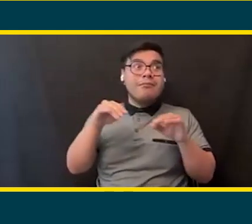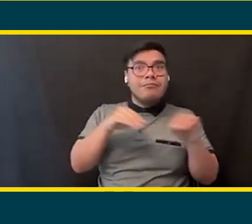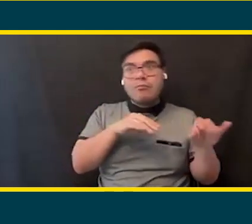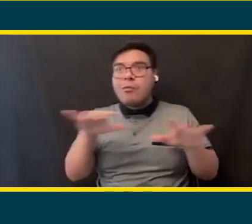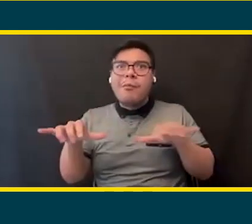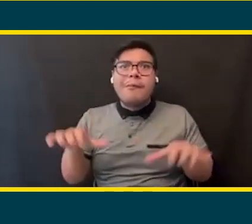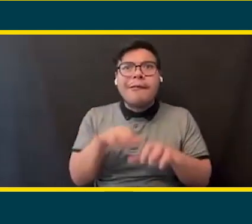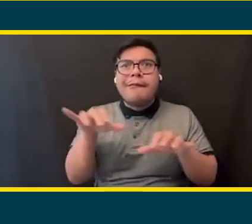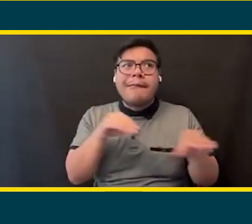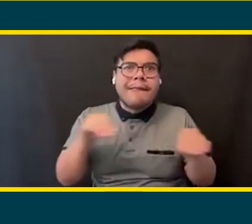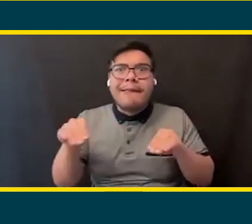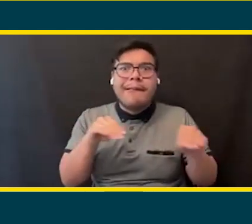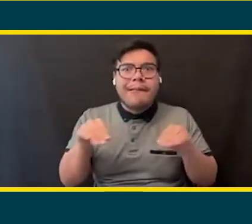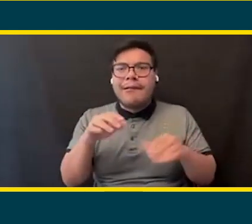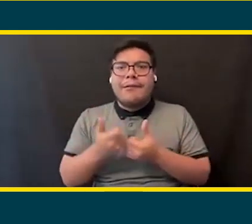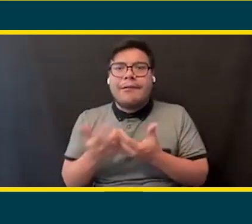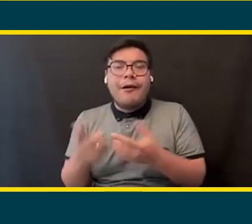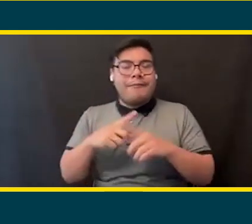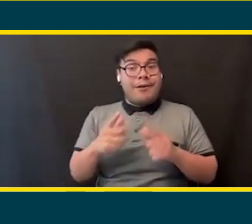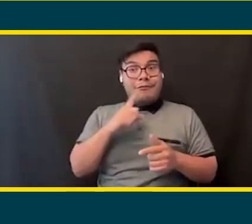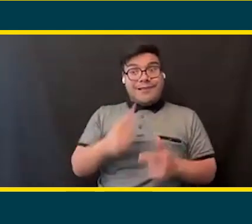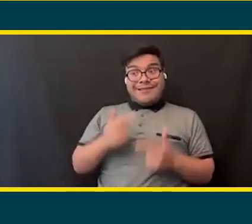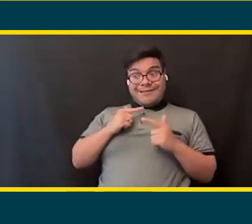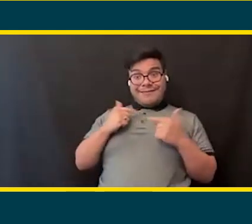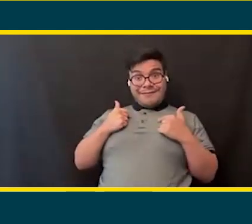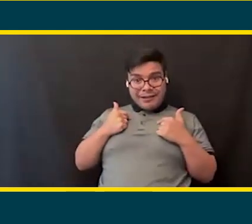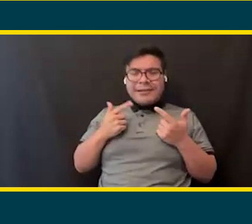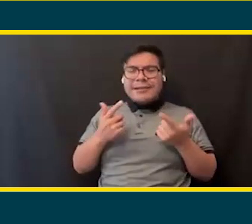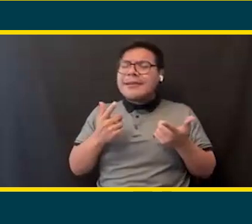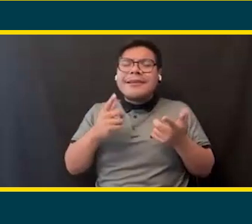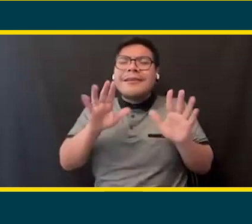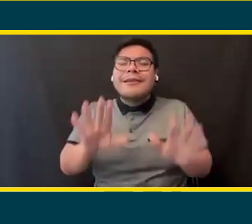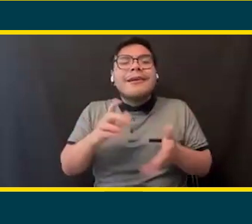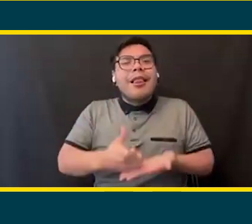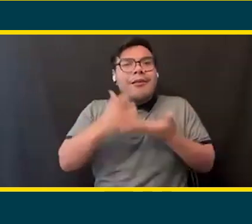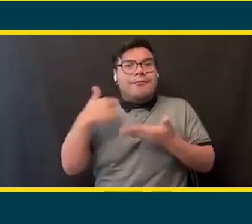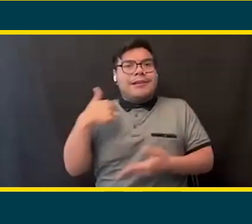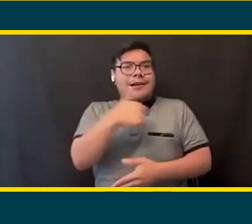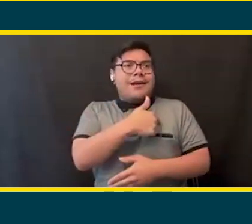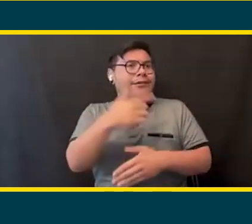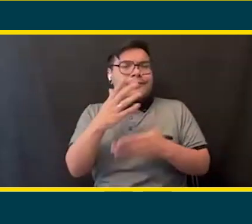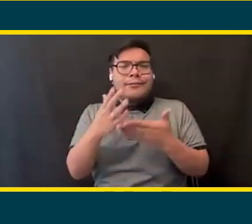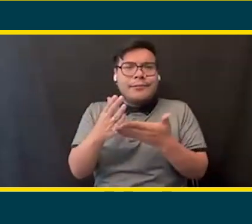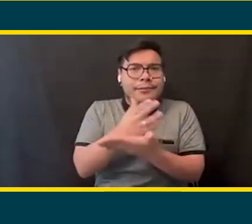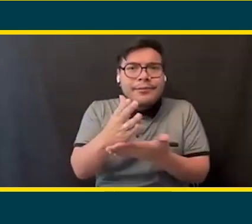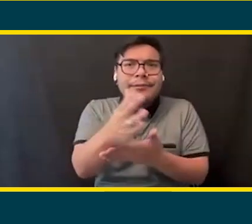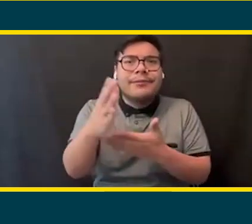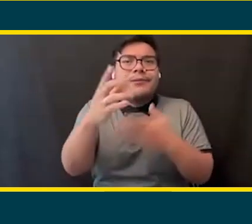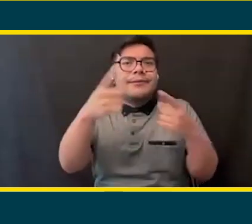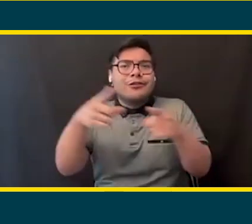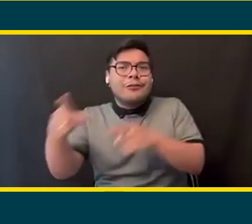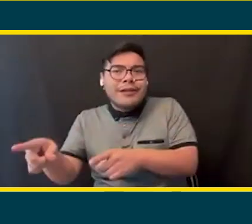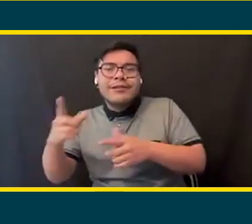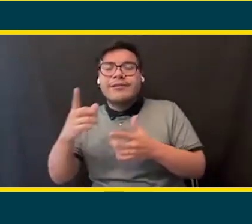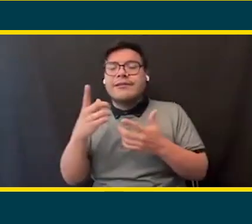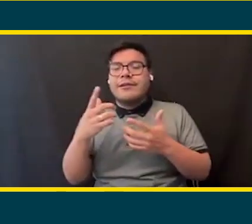And stimming also helps us move through situations that it's uncomfortable. It helps us